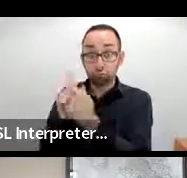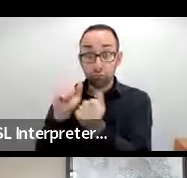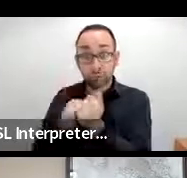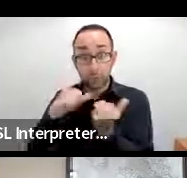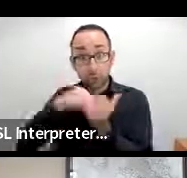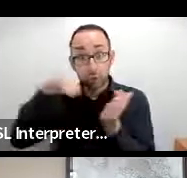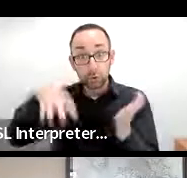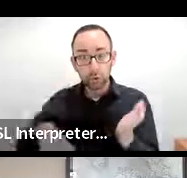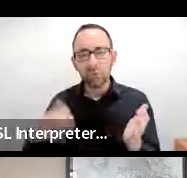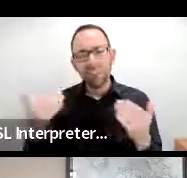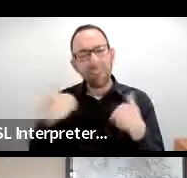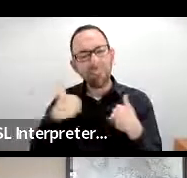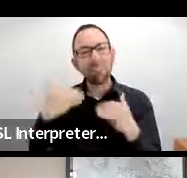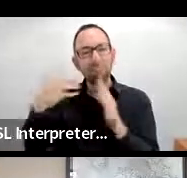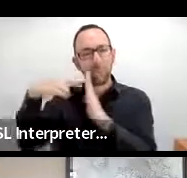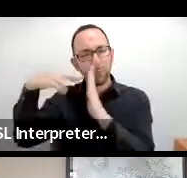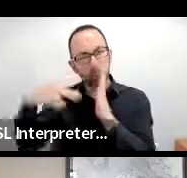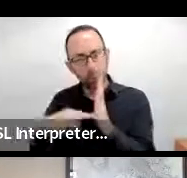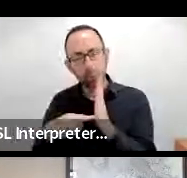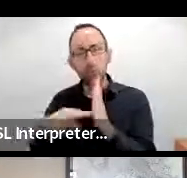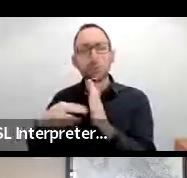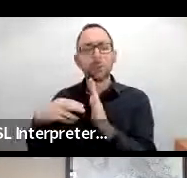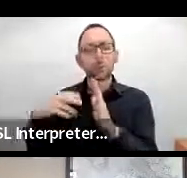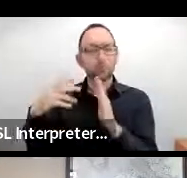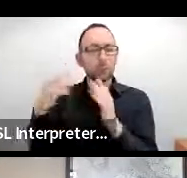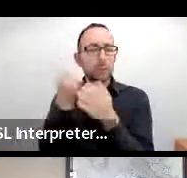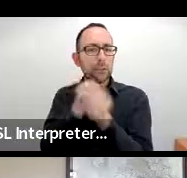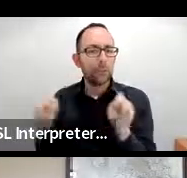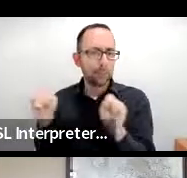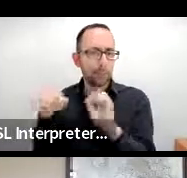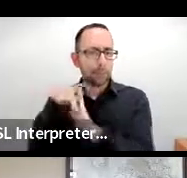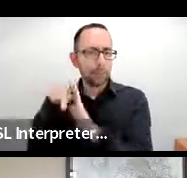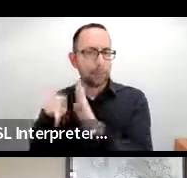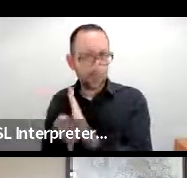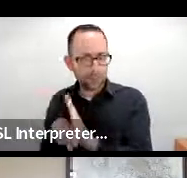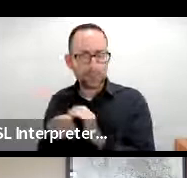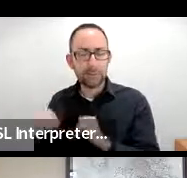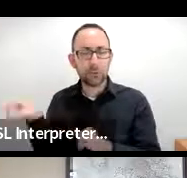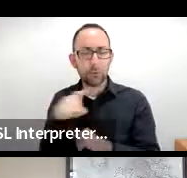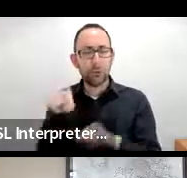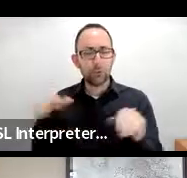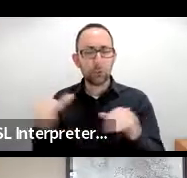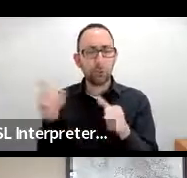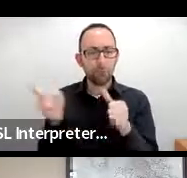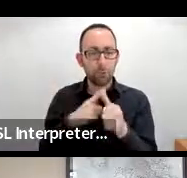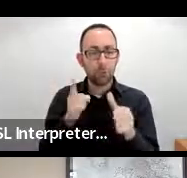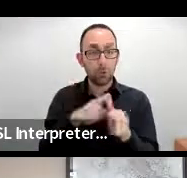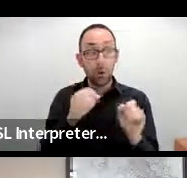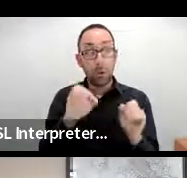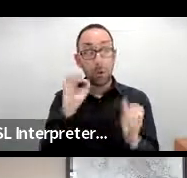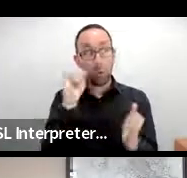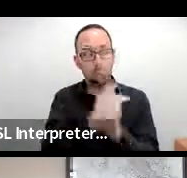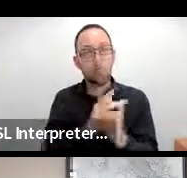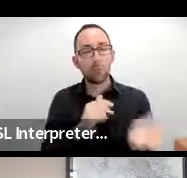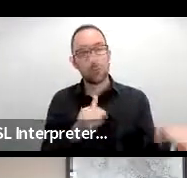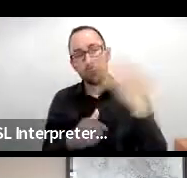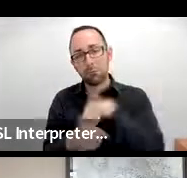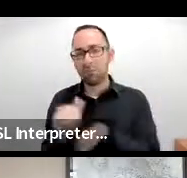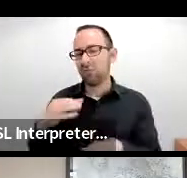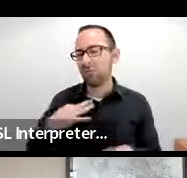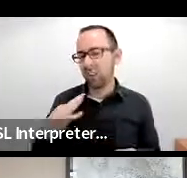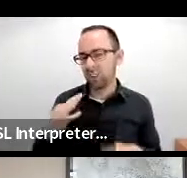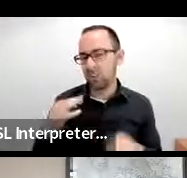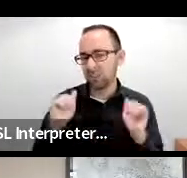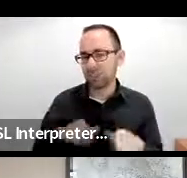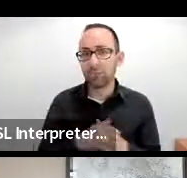different levels of steps that you need to take in order to be in our classrooms, in